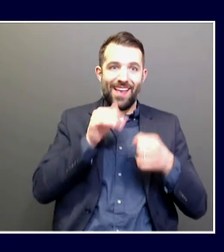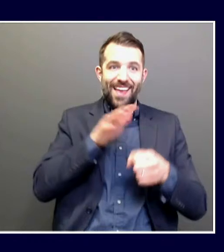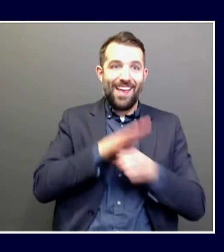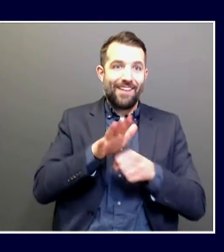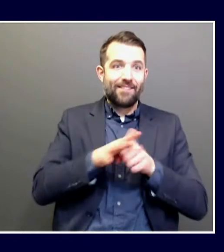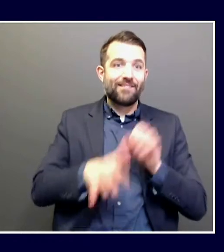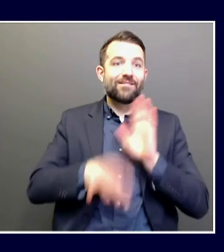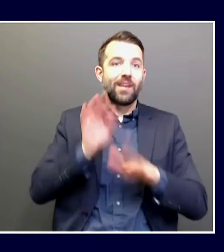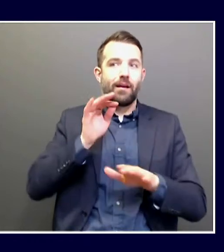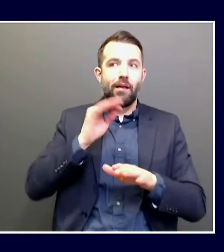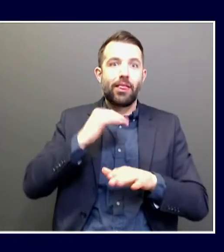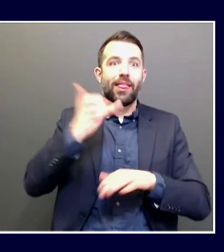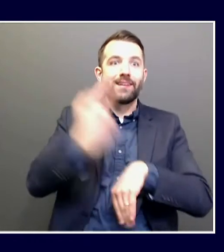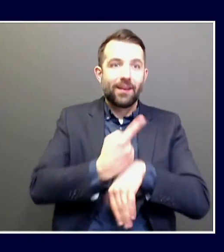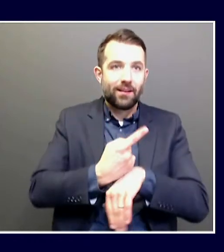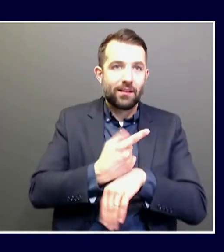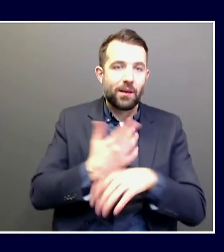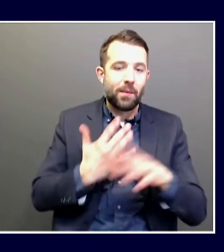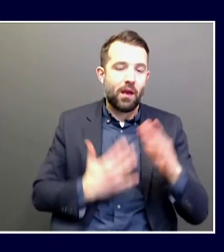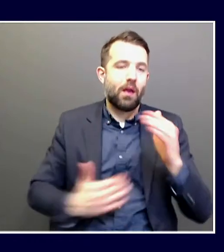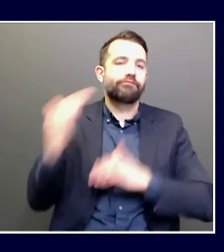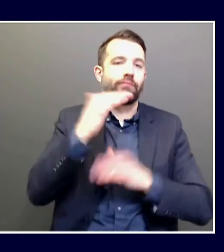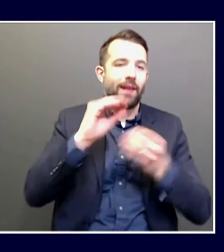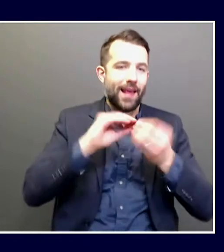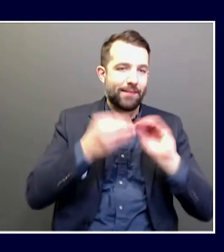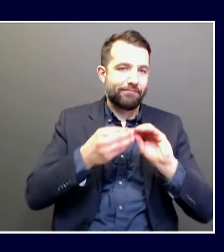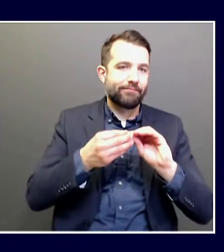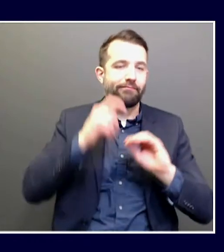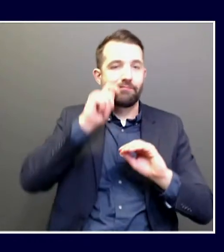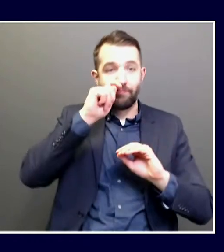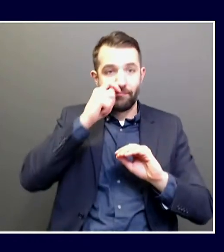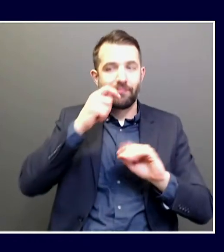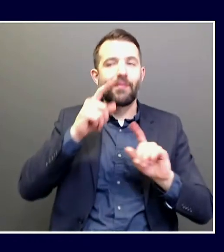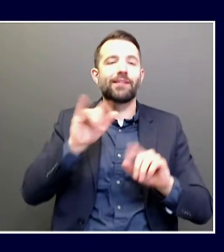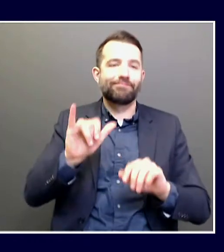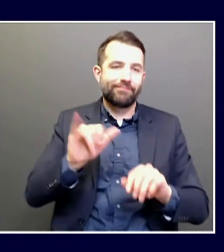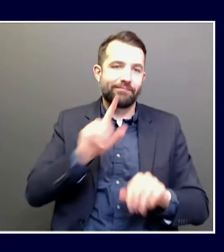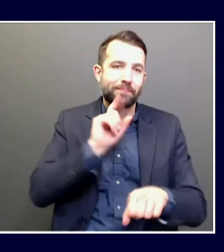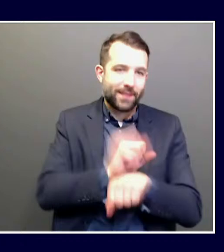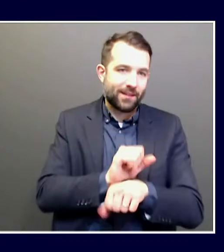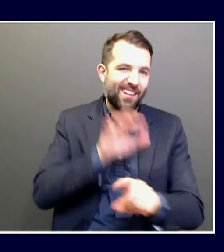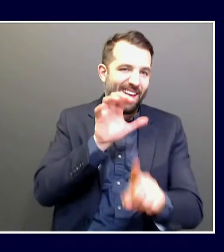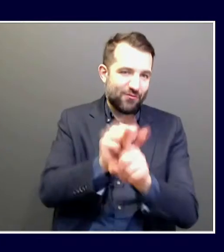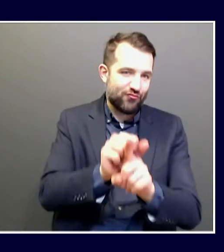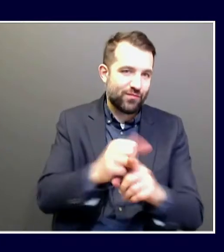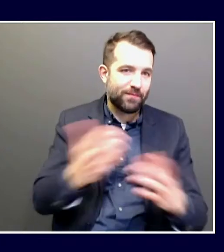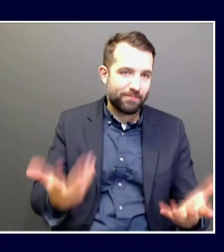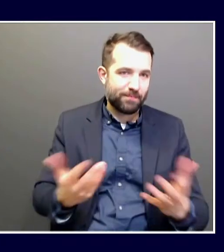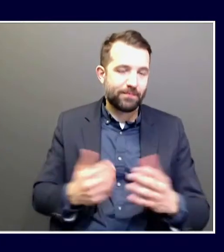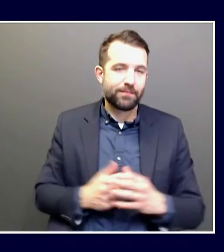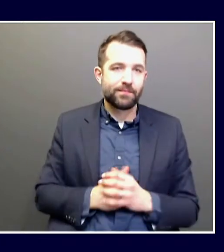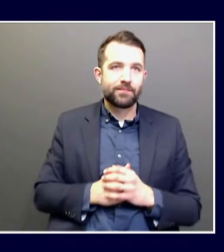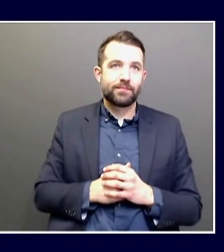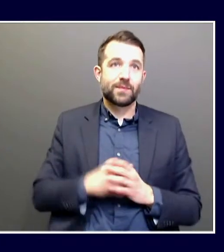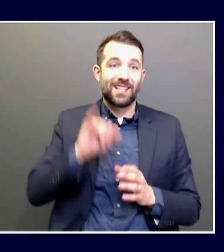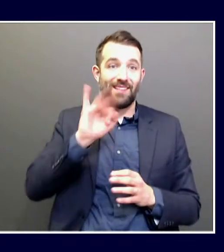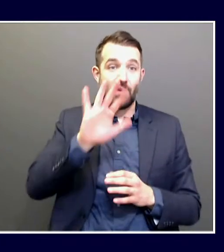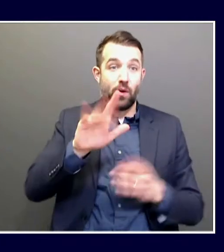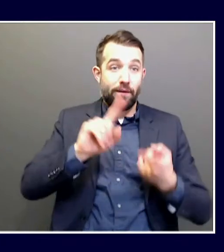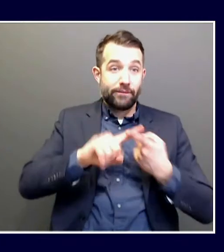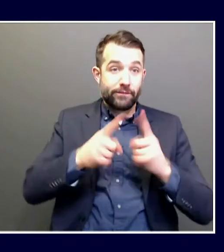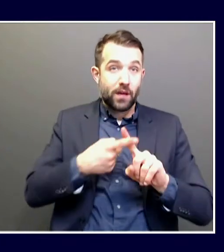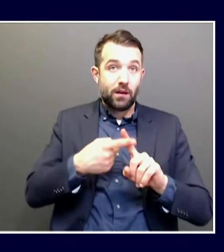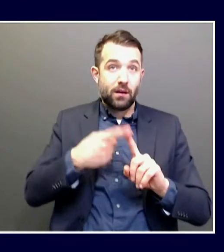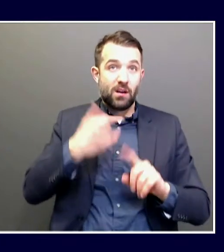no, I think if you have sufficient reason to take a test because your friend called you and said that they had COVID and you just had lunch, or you're